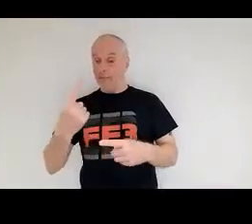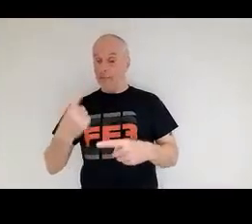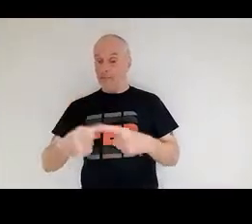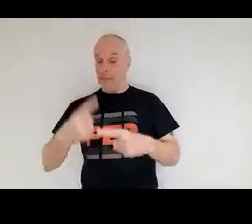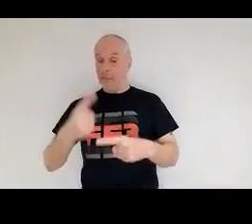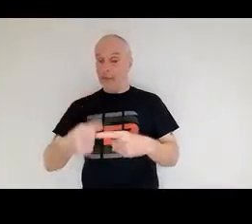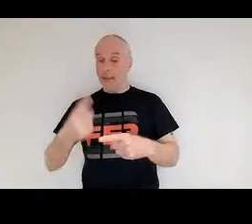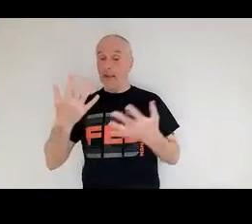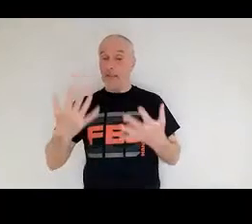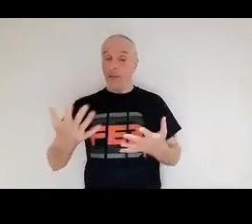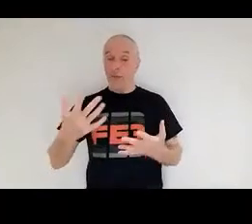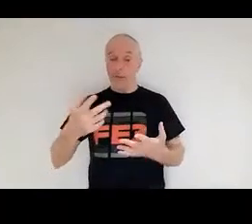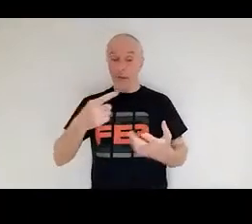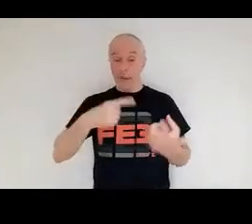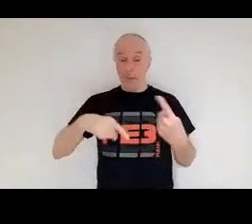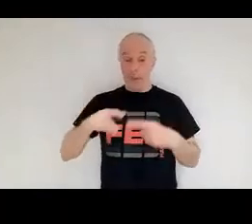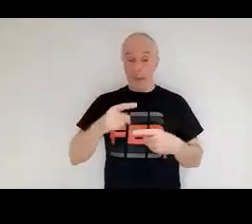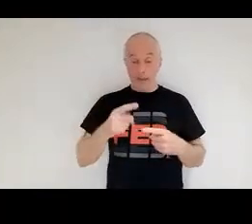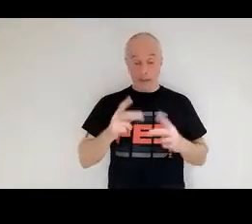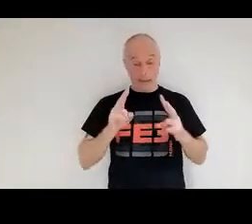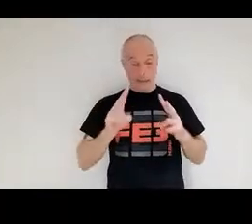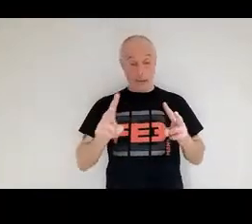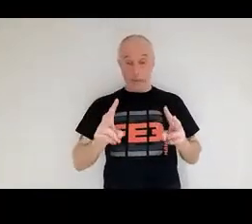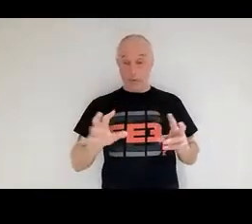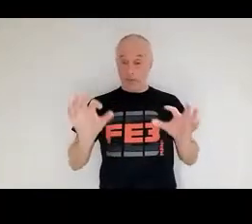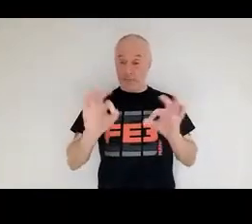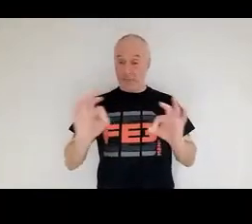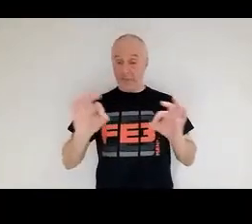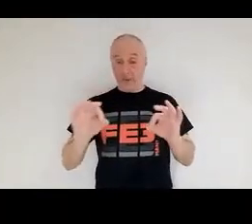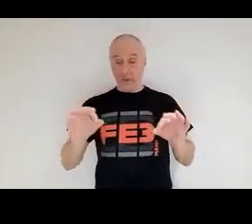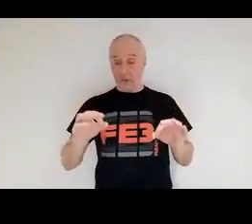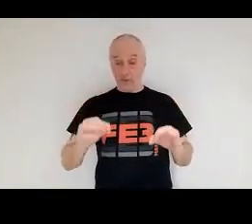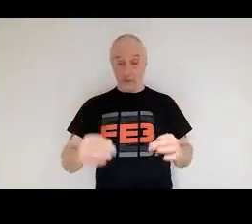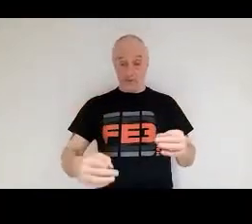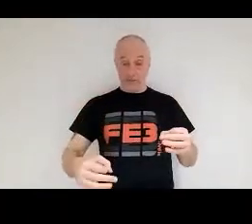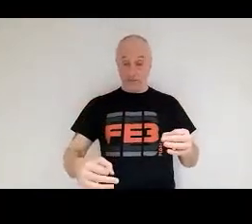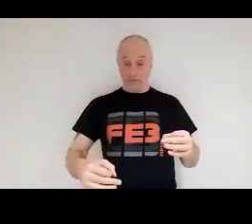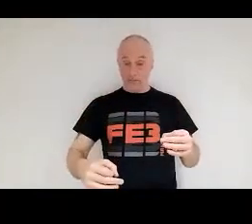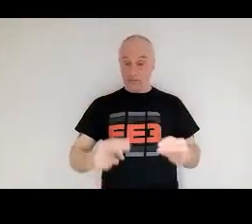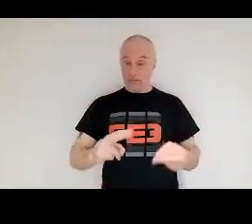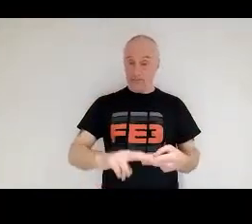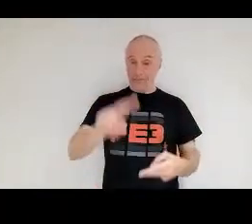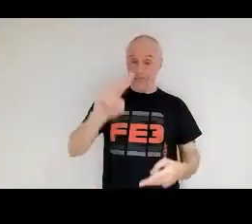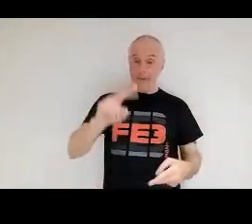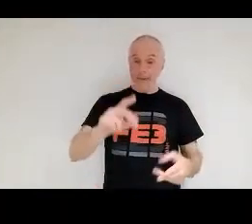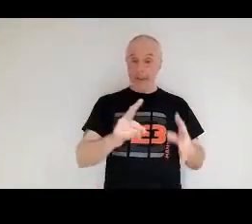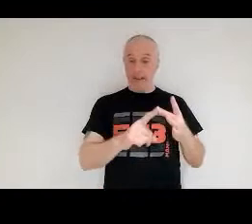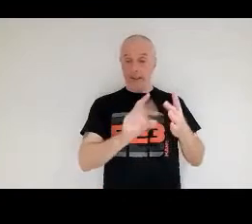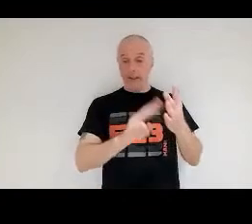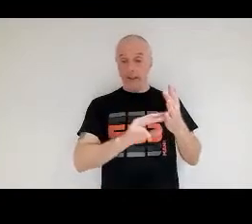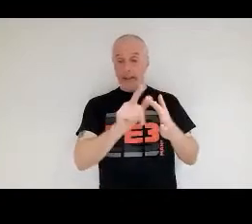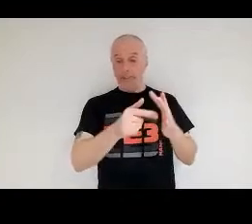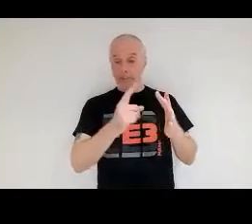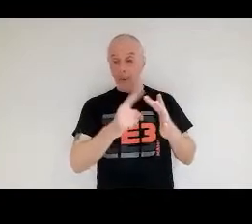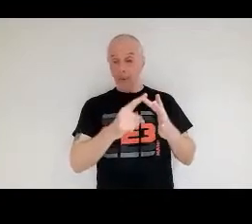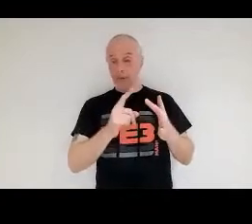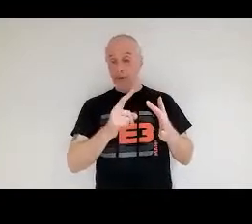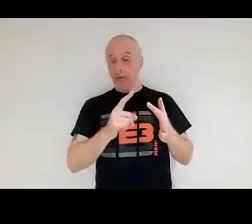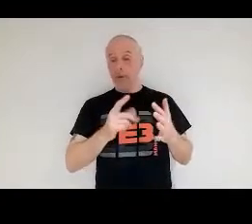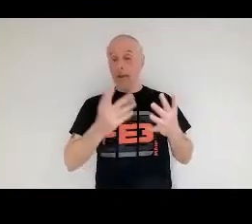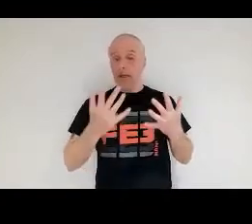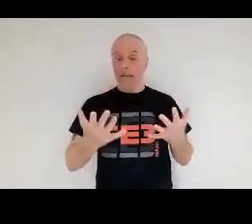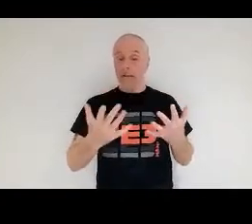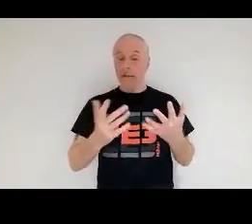we found is that you didn't really see an increase in the impulse. So the difference between impulse and overpressure is that the impulse